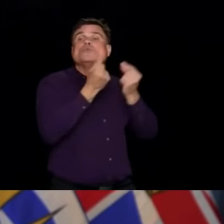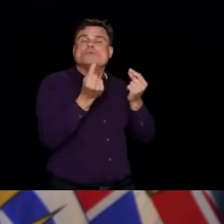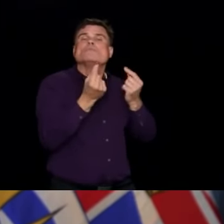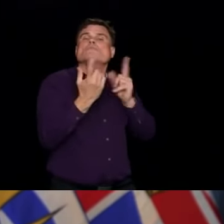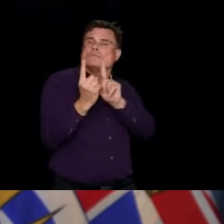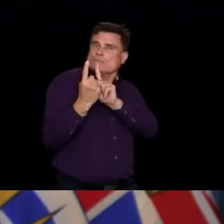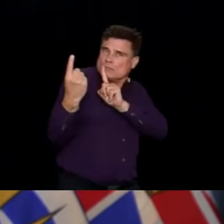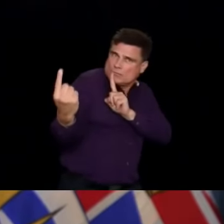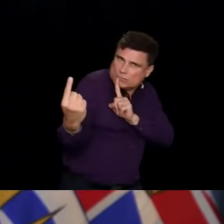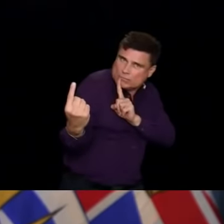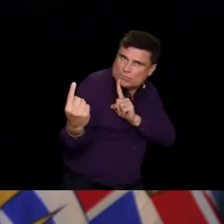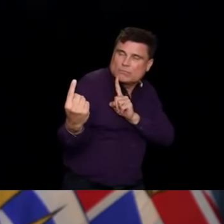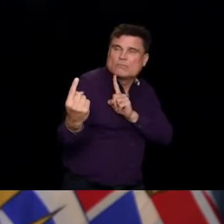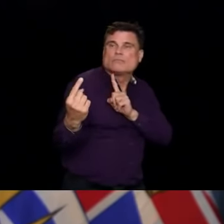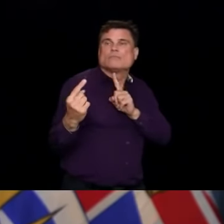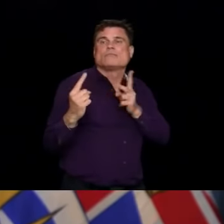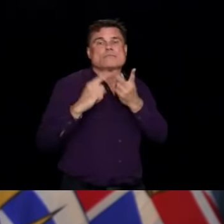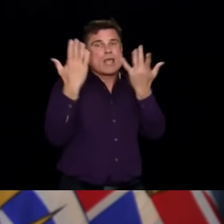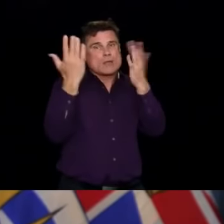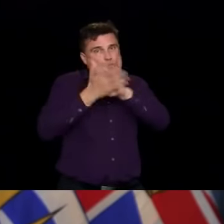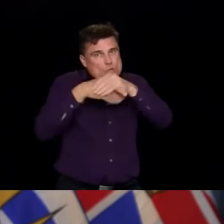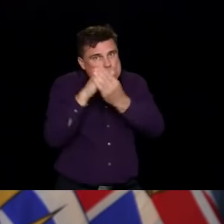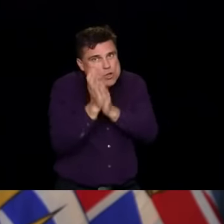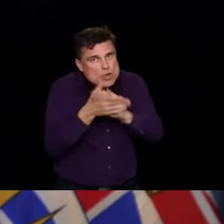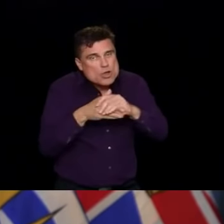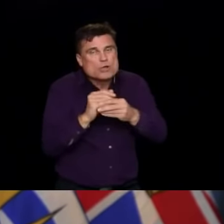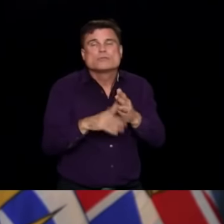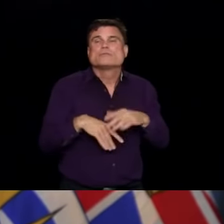with somebody within 2 meters, within 1 meter,